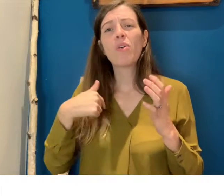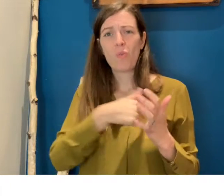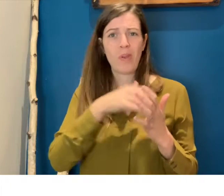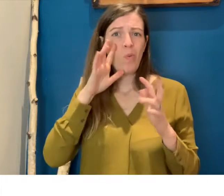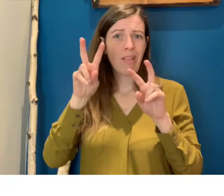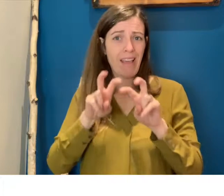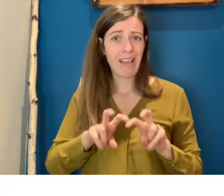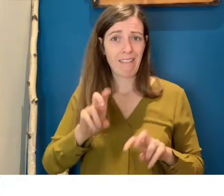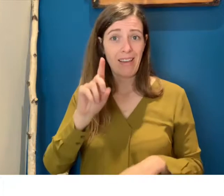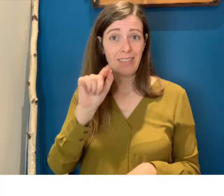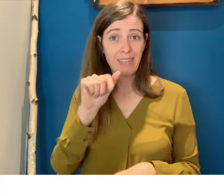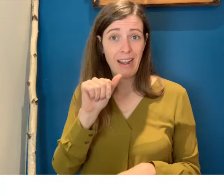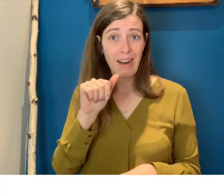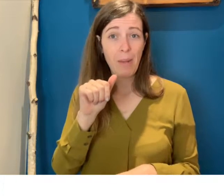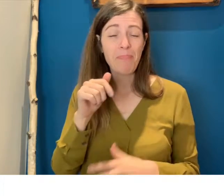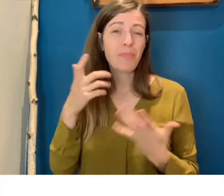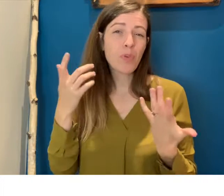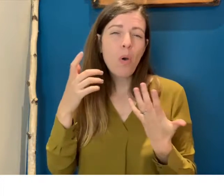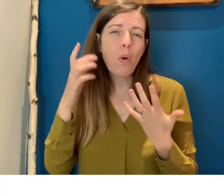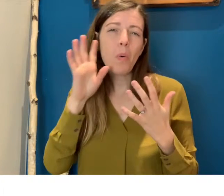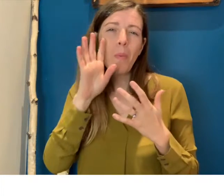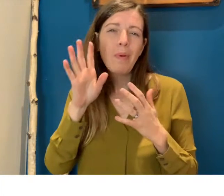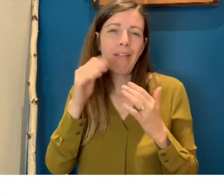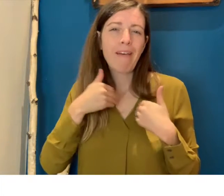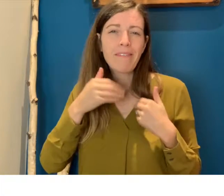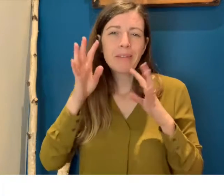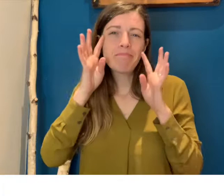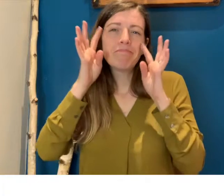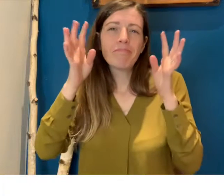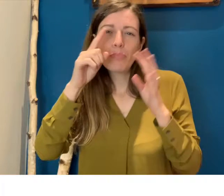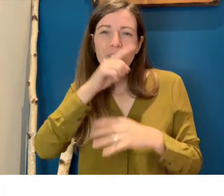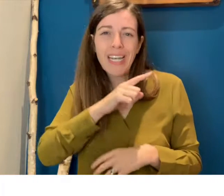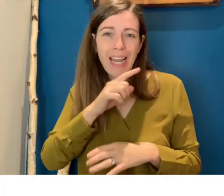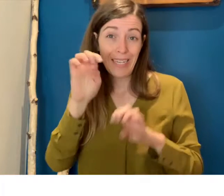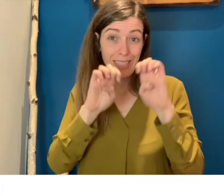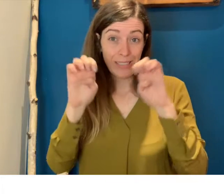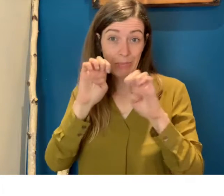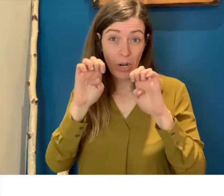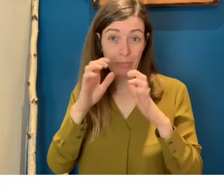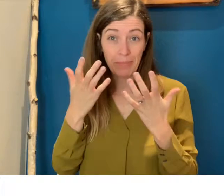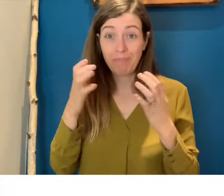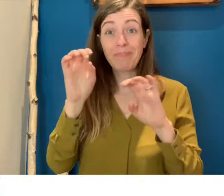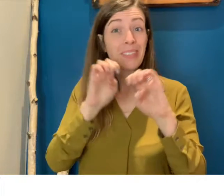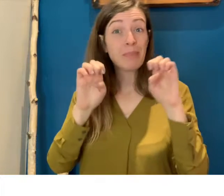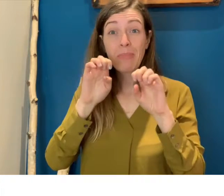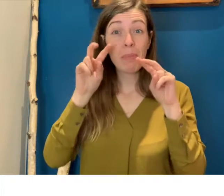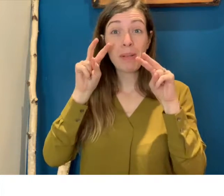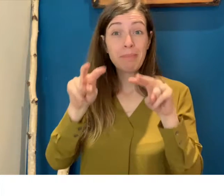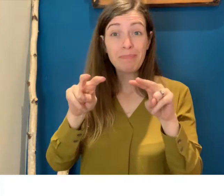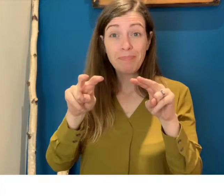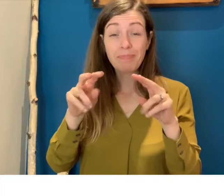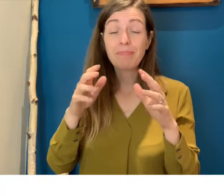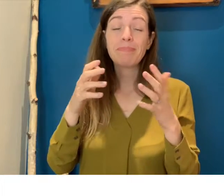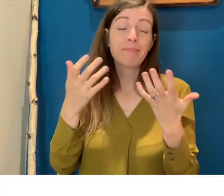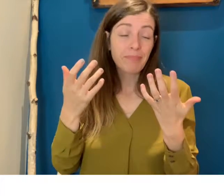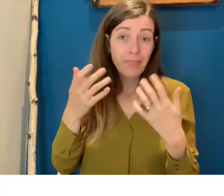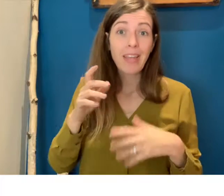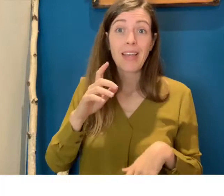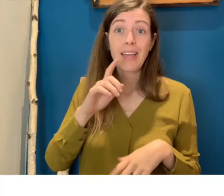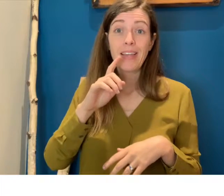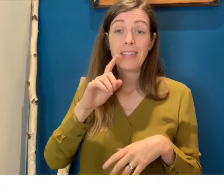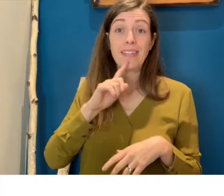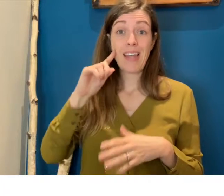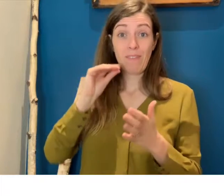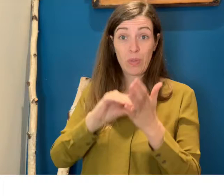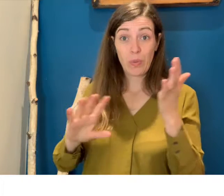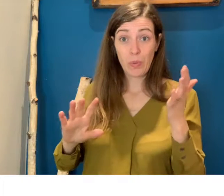So now that I've installed it, we'll go ahead and start to analyze the data. And to do that, we're going to have a pretend experiment where